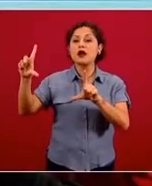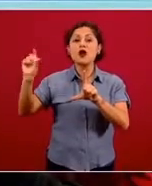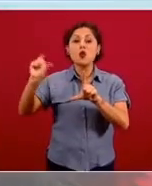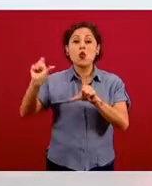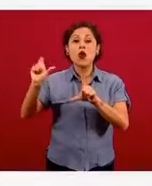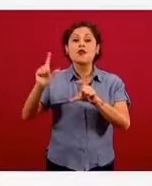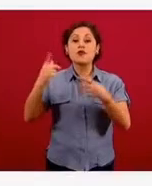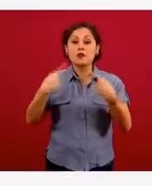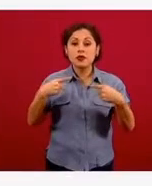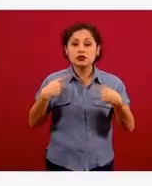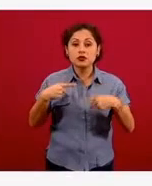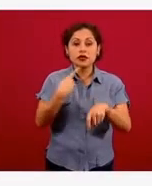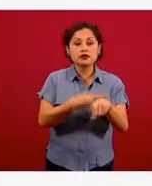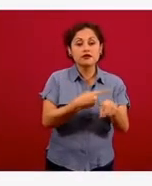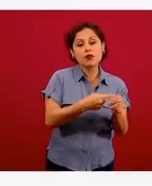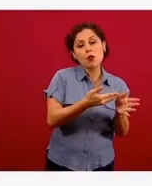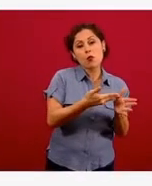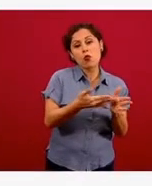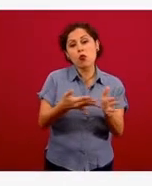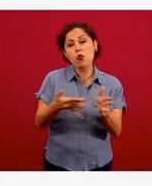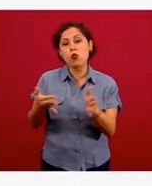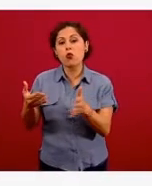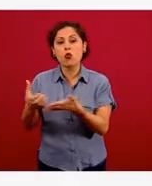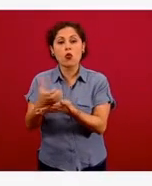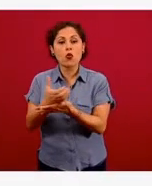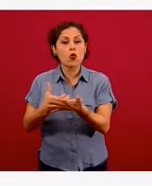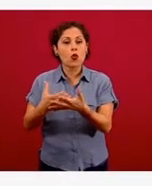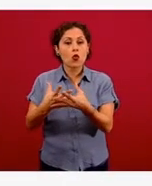we can see how